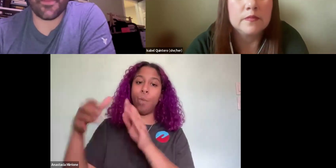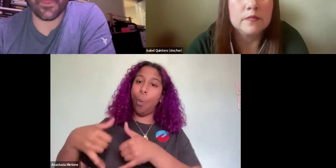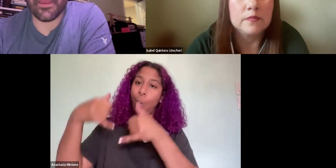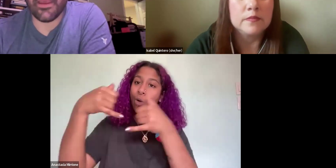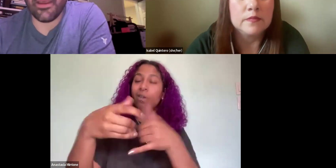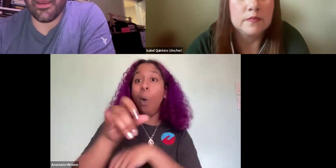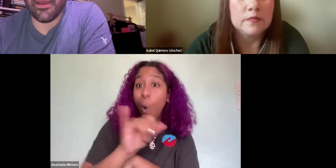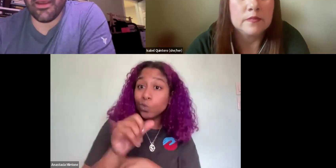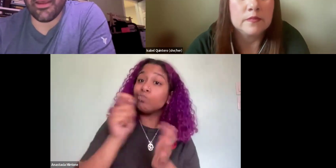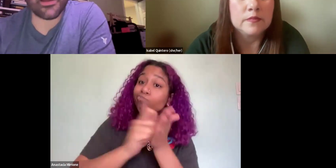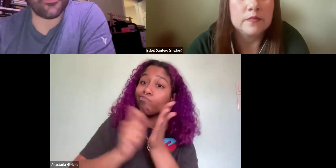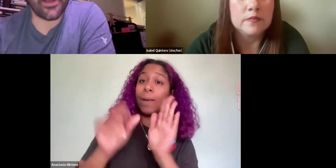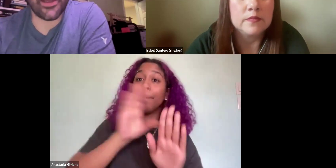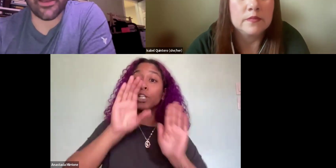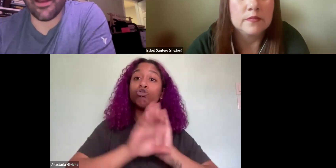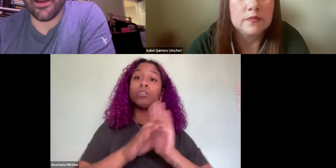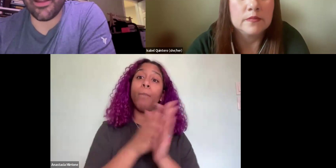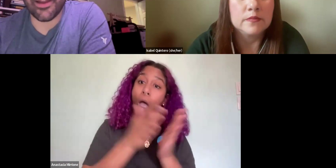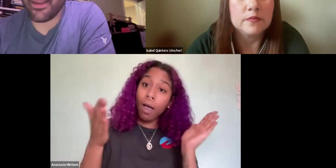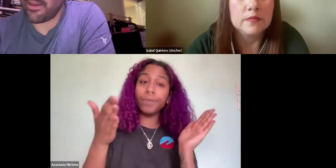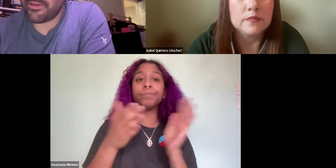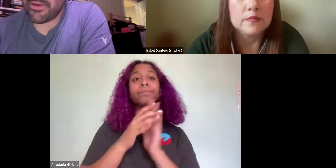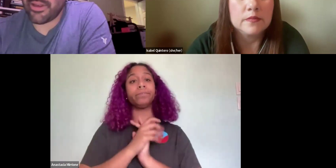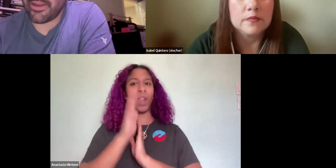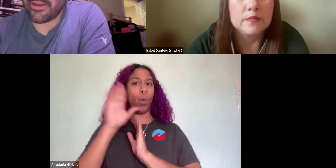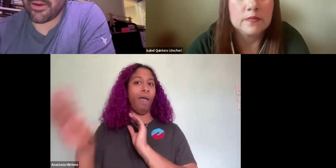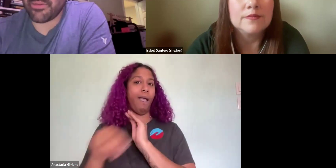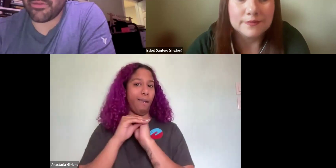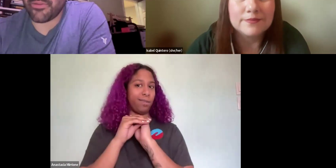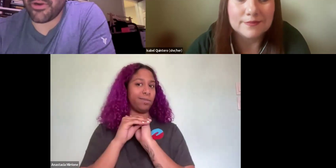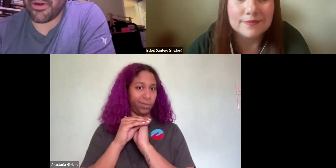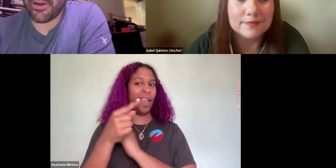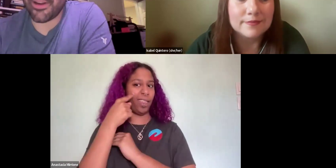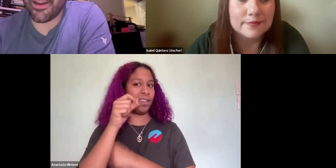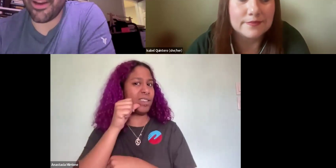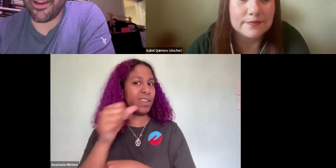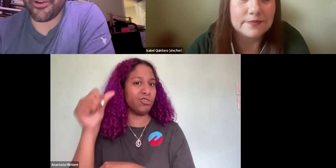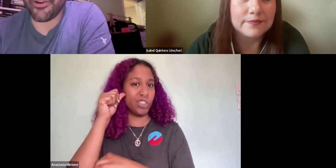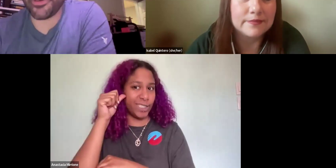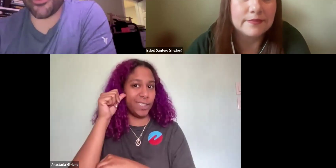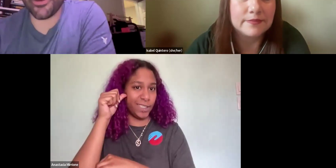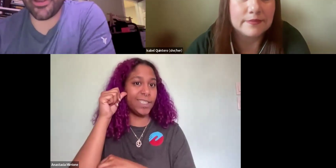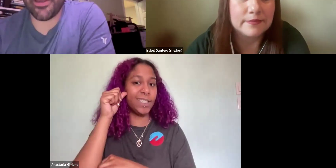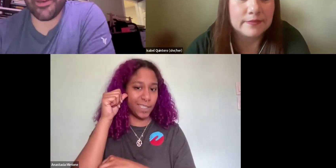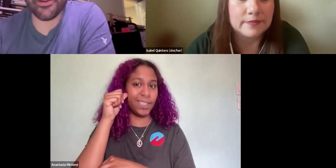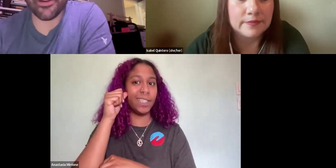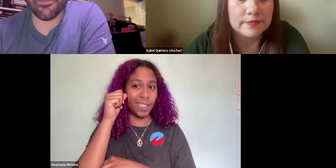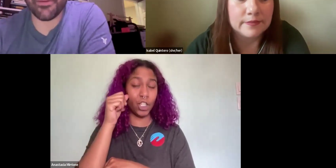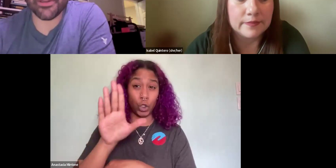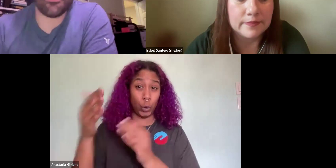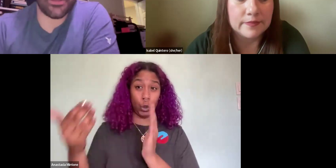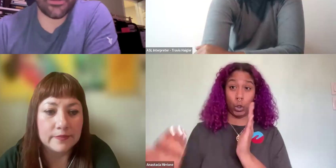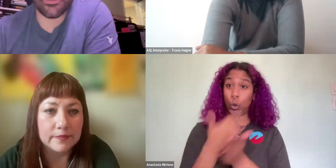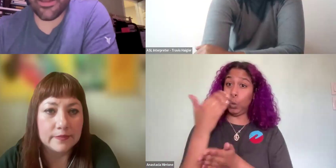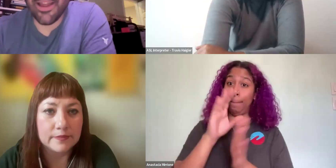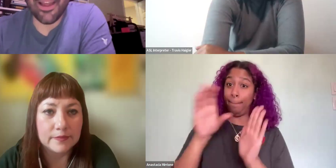Motorcycle. And I will add that I think yesterday, correct me if I'm wrong, your new picture book came out called